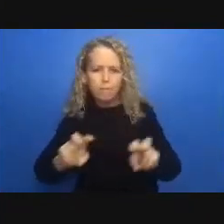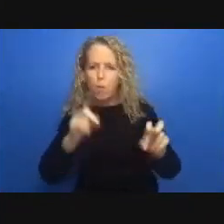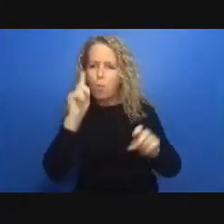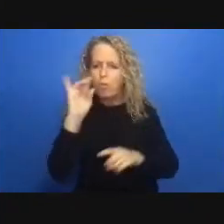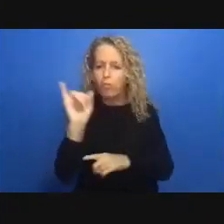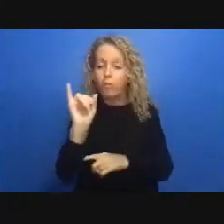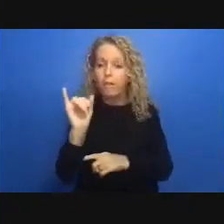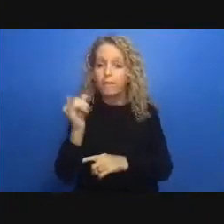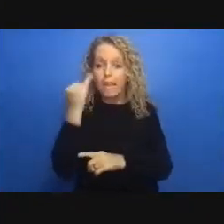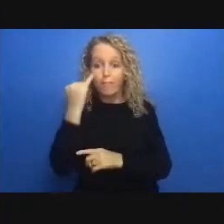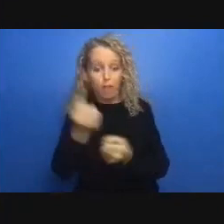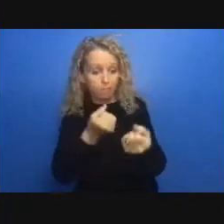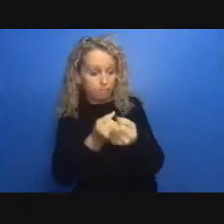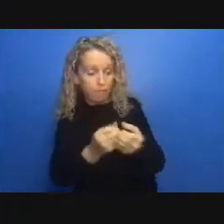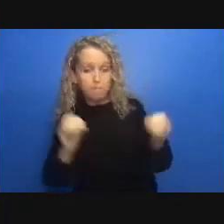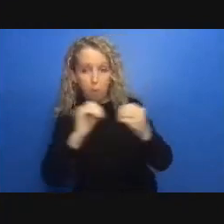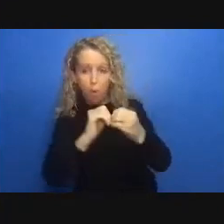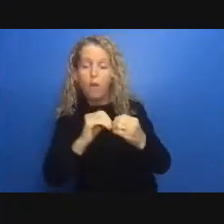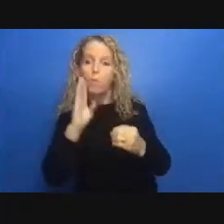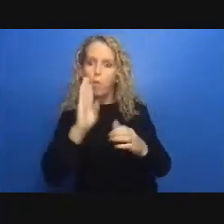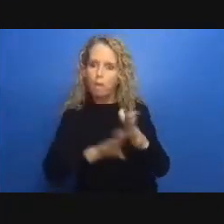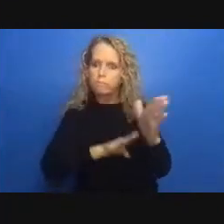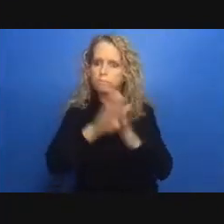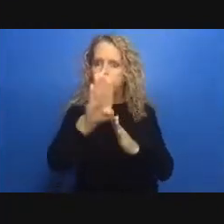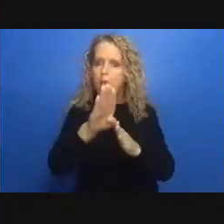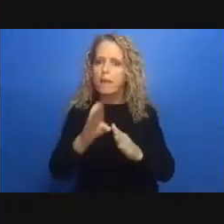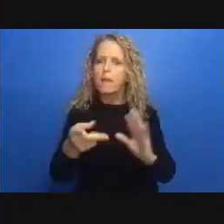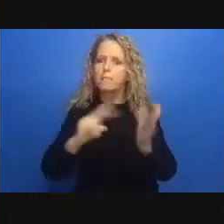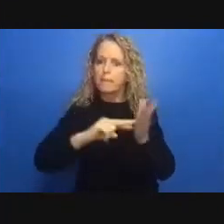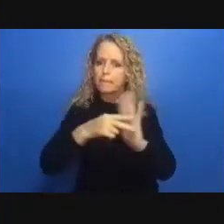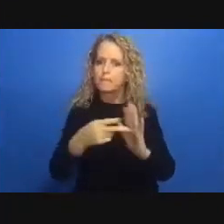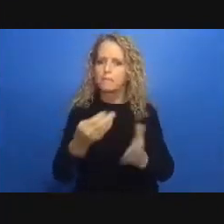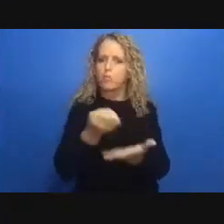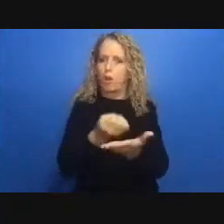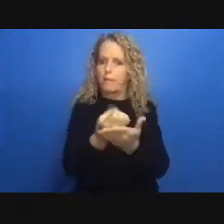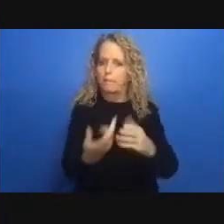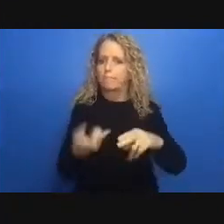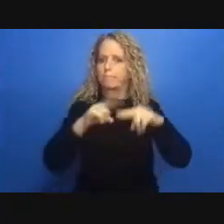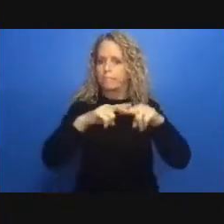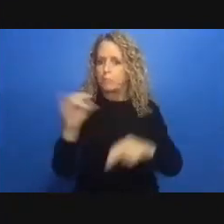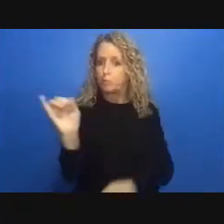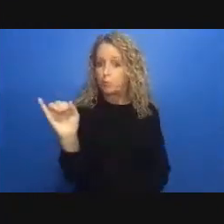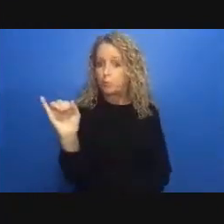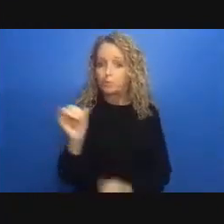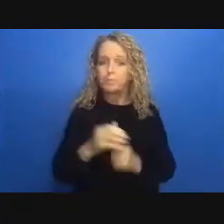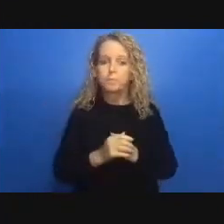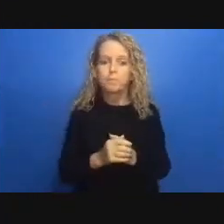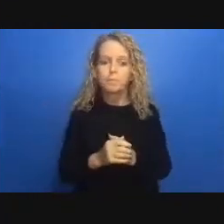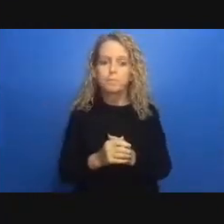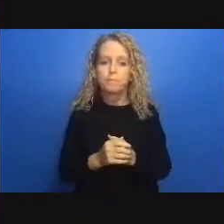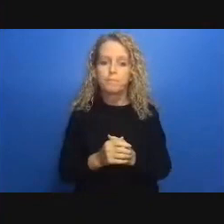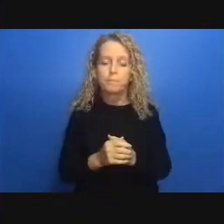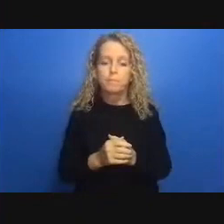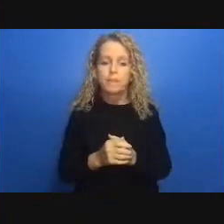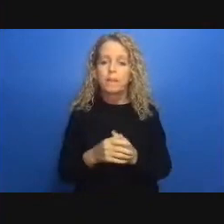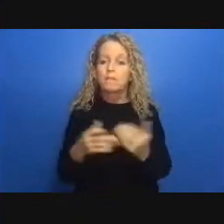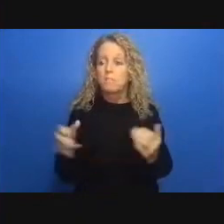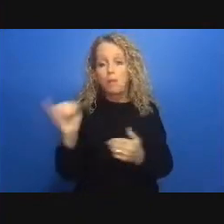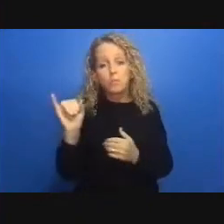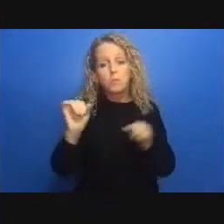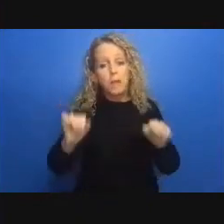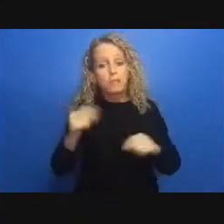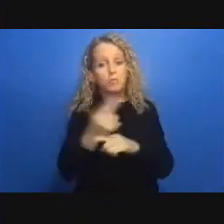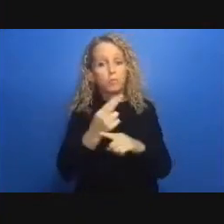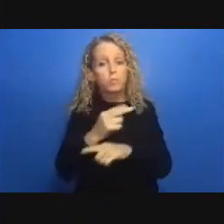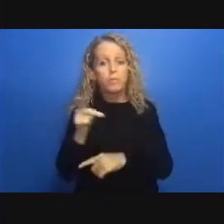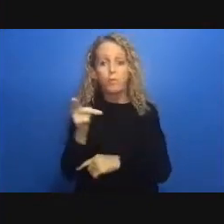we just think they need more support. This also applies to SMEs. And it also applies to the public sector,